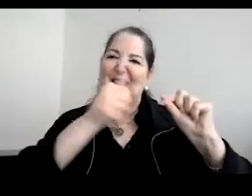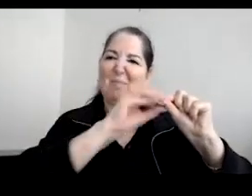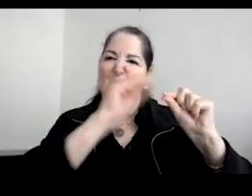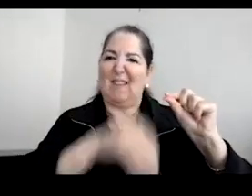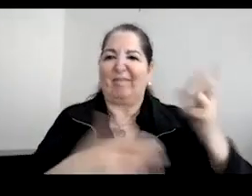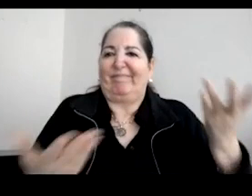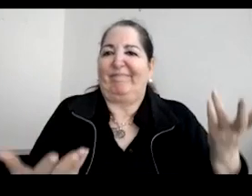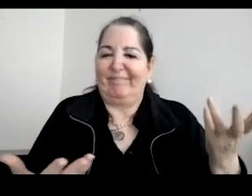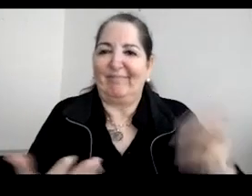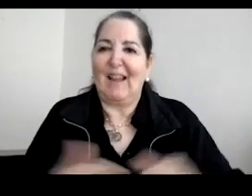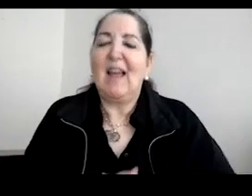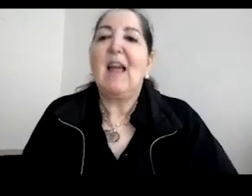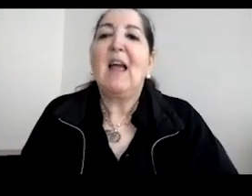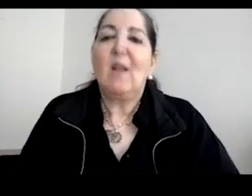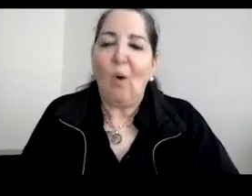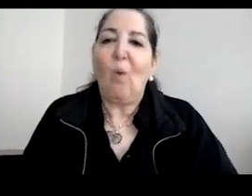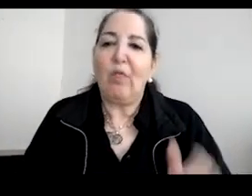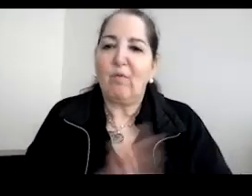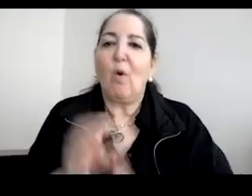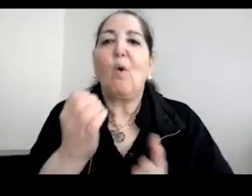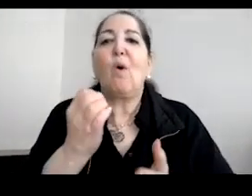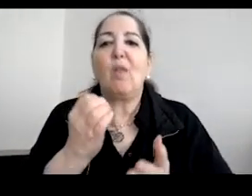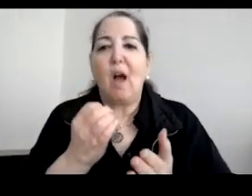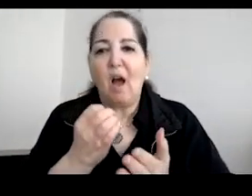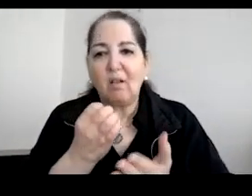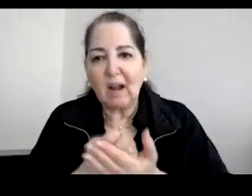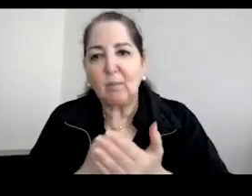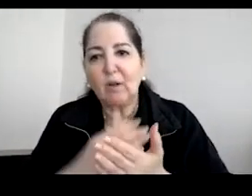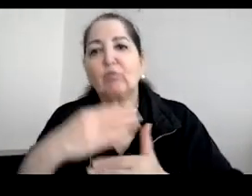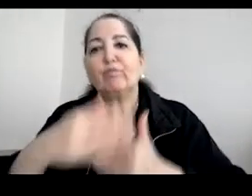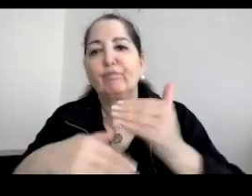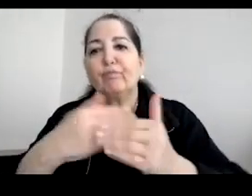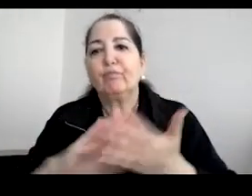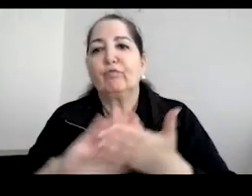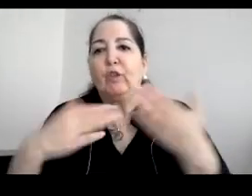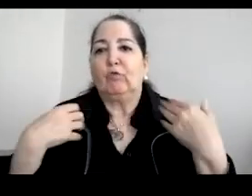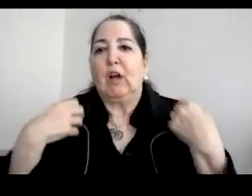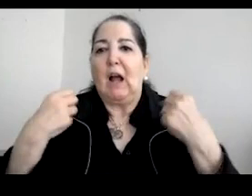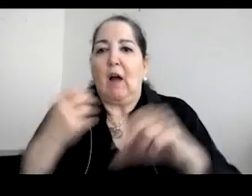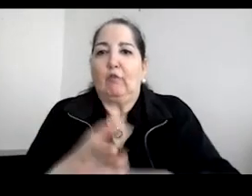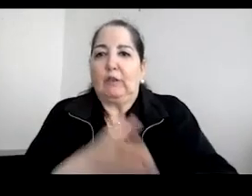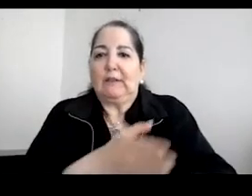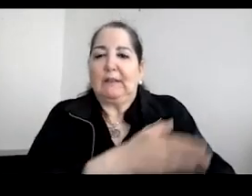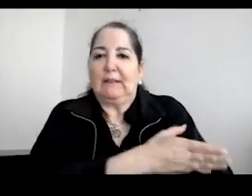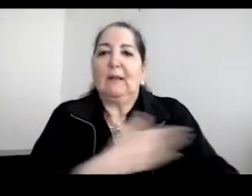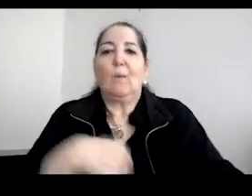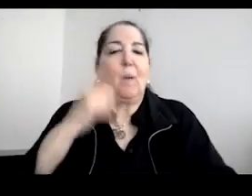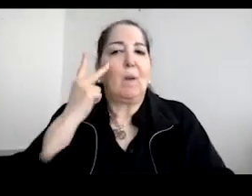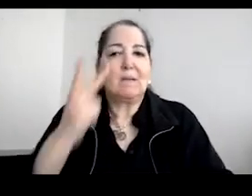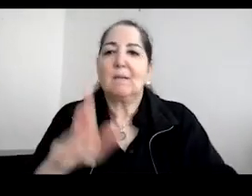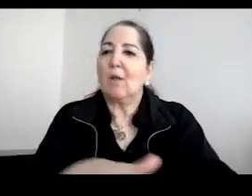see really big jobs gains from month to month, or at least that's what we're hoping for, even really large